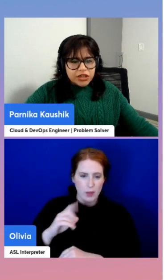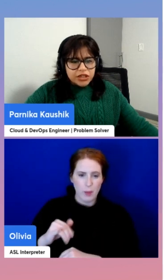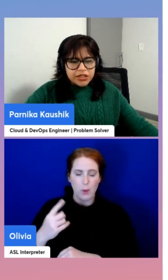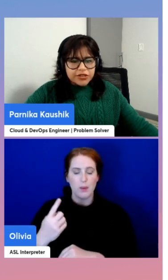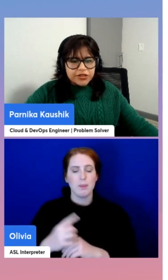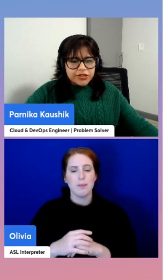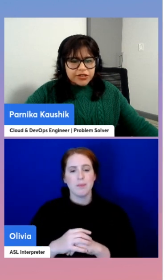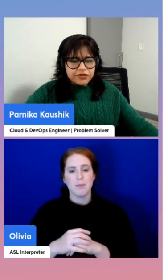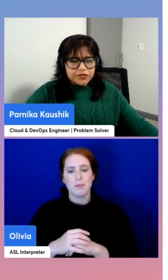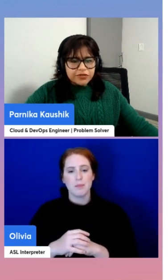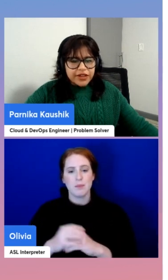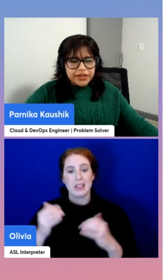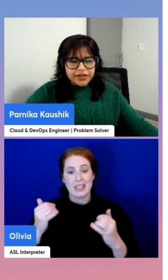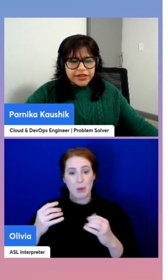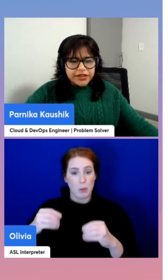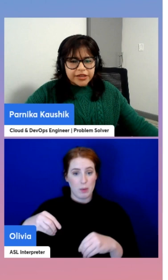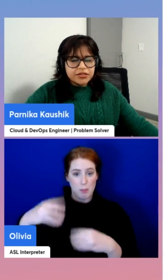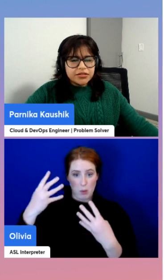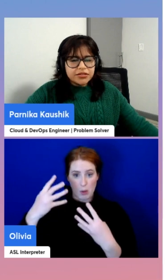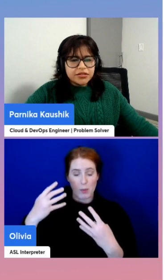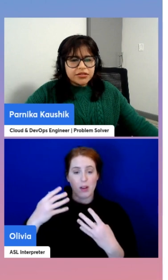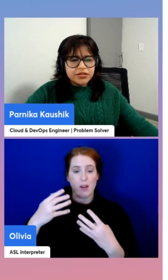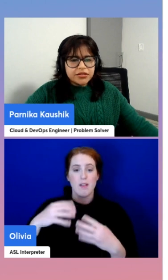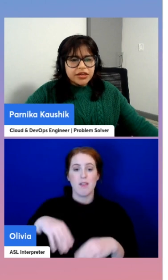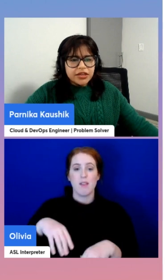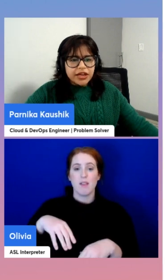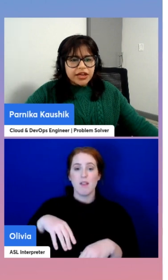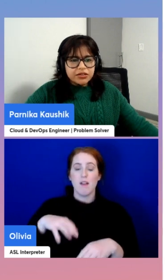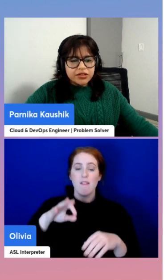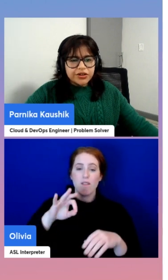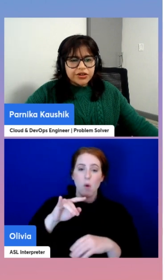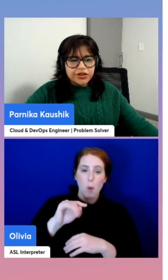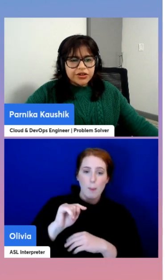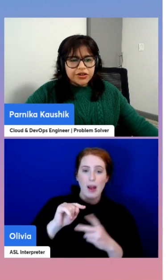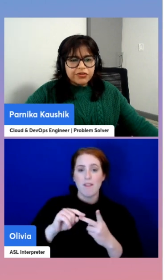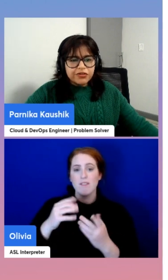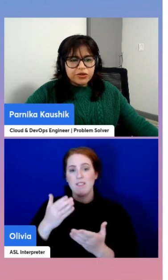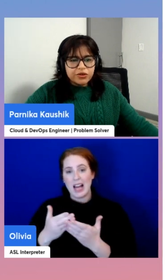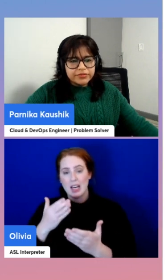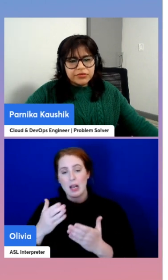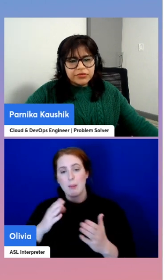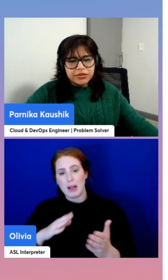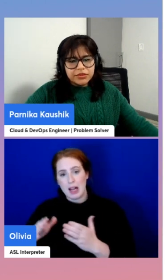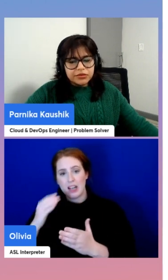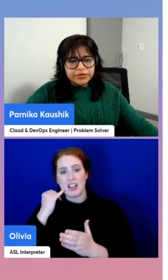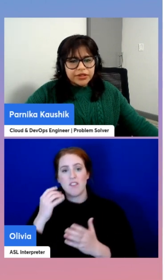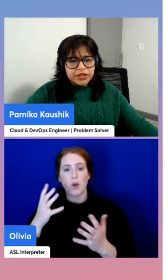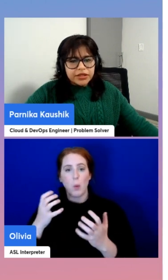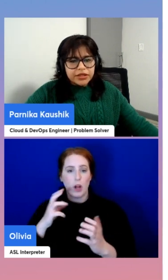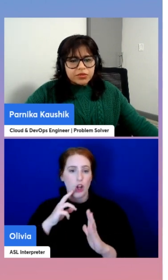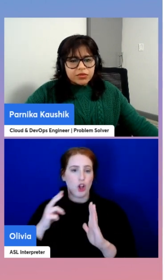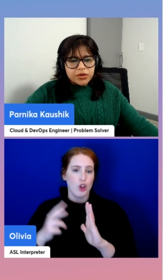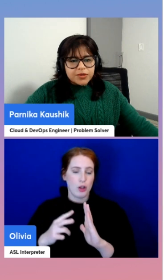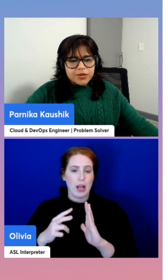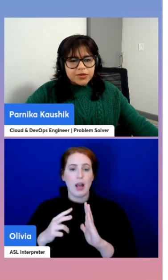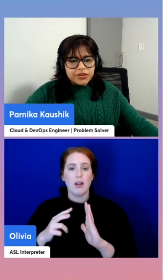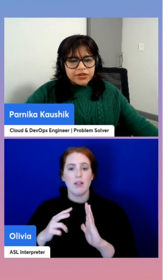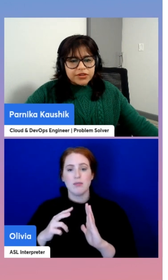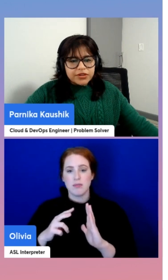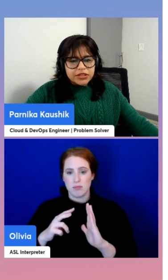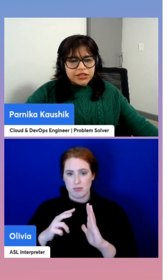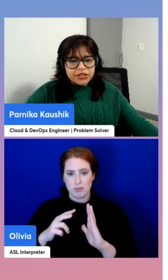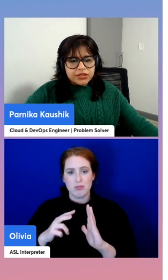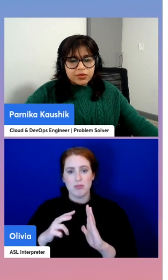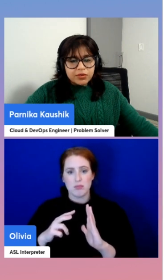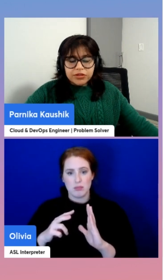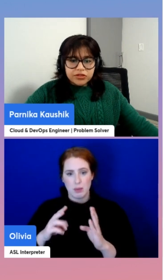got init, format, validate, plan. And if you wanted to take a look into the Terraform Cloud UI, you could do that. The workspace for